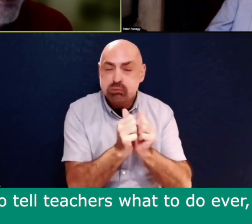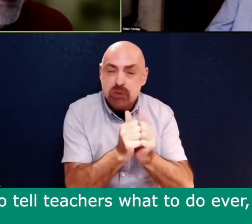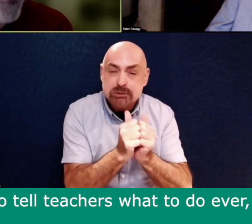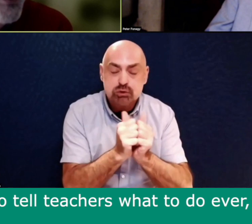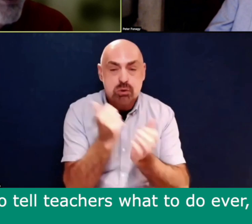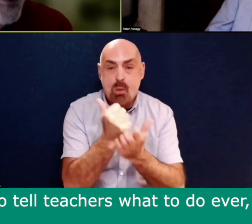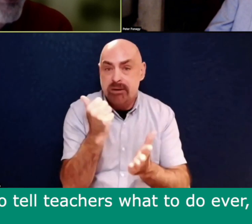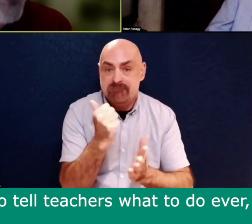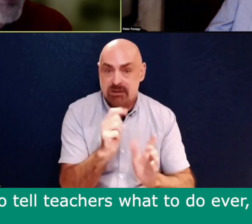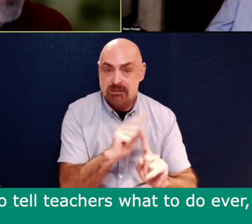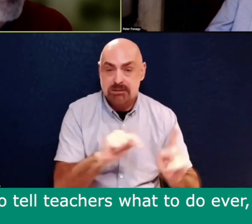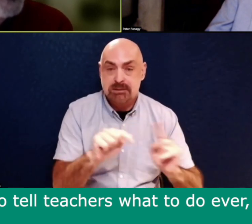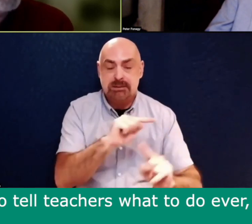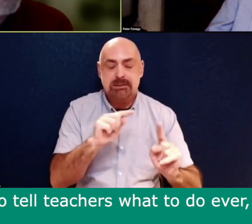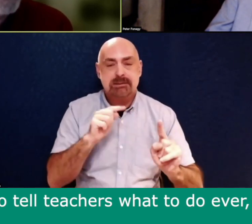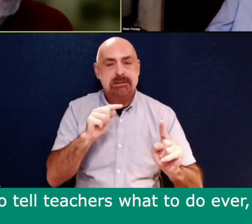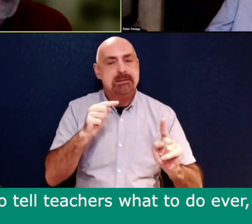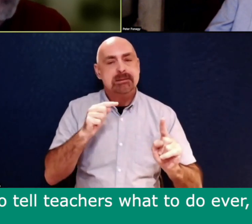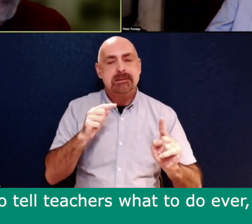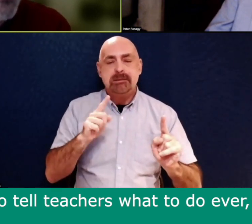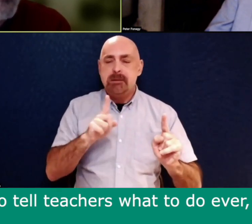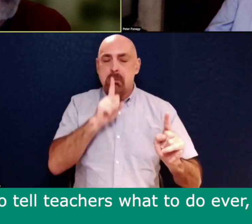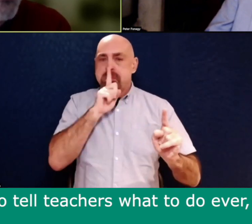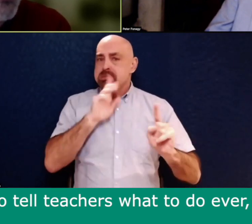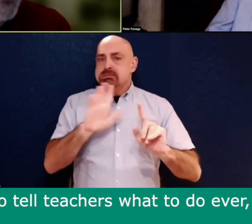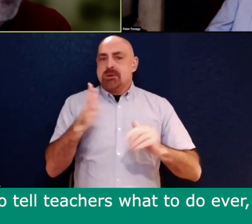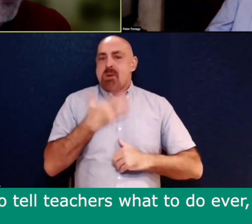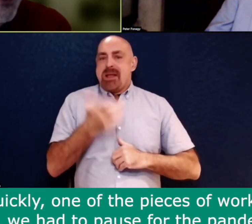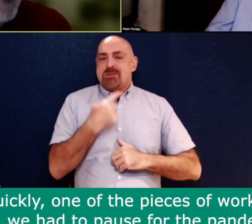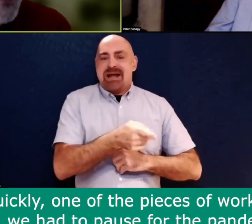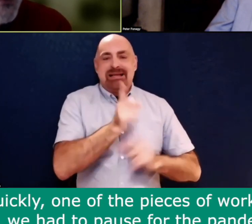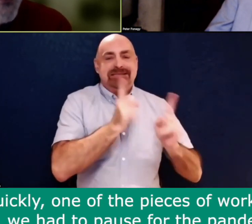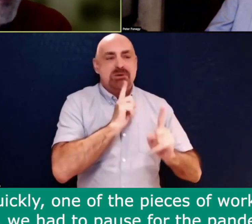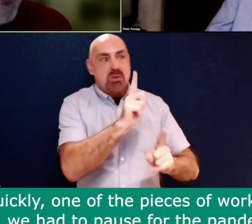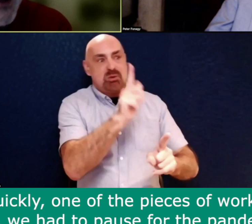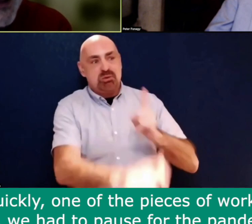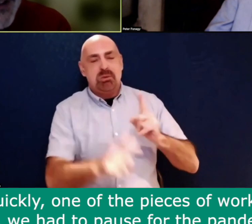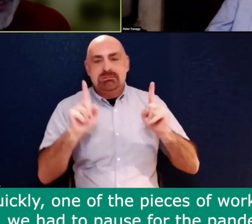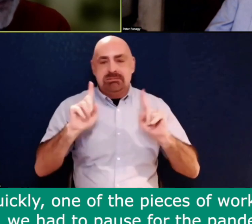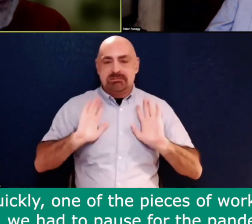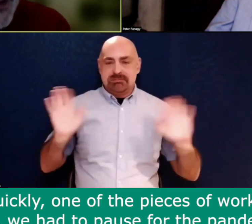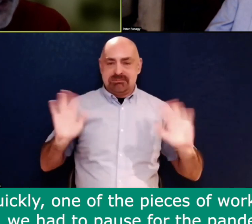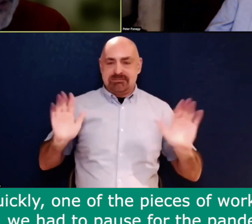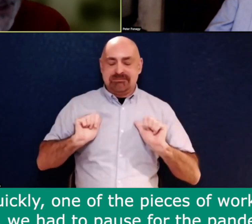So I'm loath to tell teachers what to do ever, and shouldn't. One of